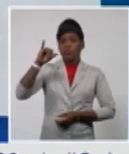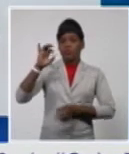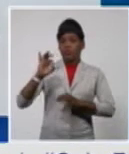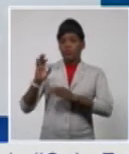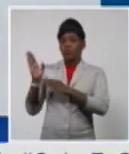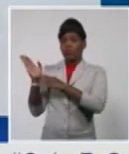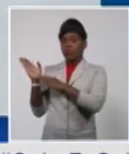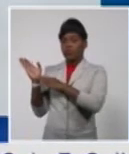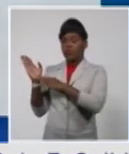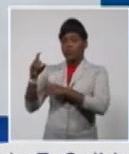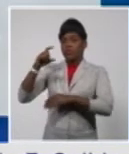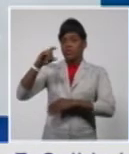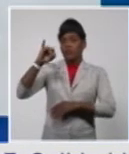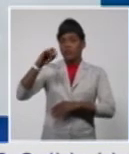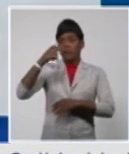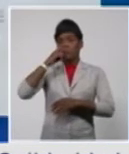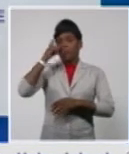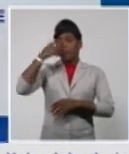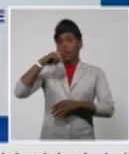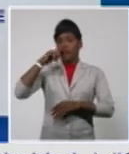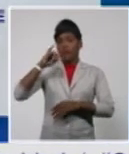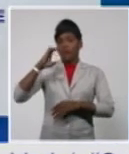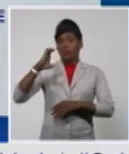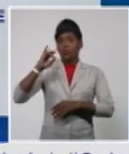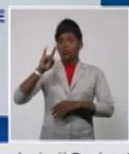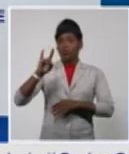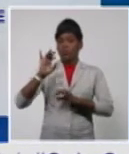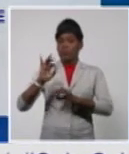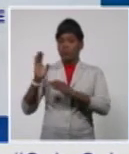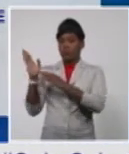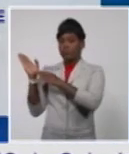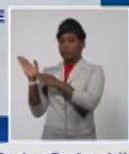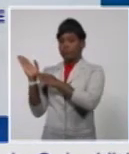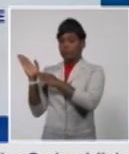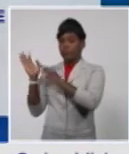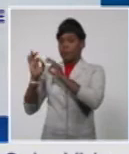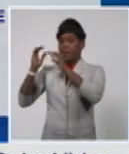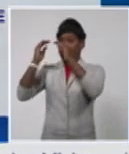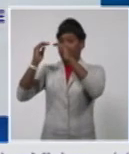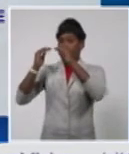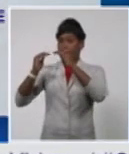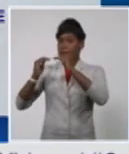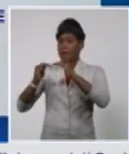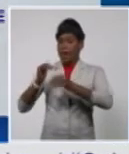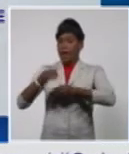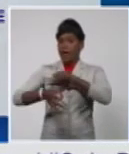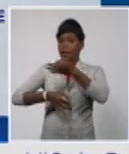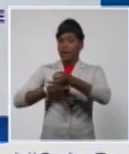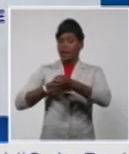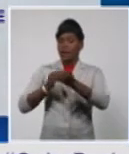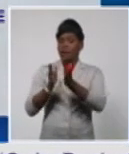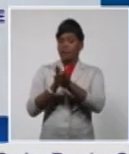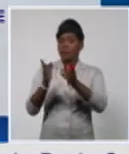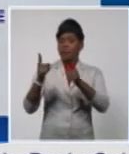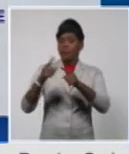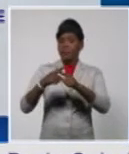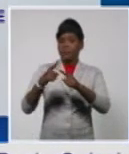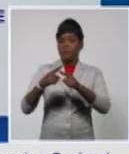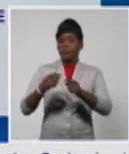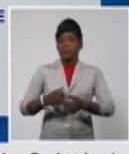Boyeros, and Arroyo Naranjo, 3 each to 10 de Octubre, Regla, and Centro